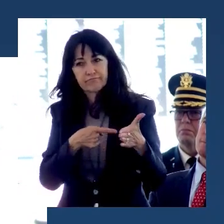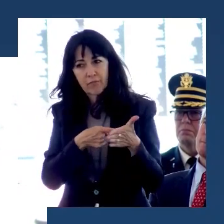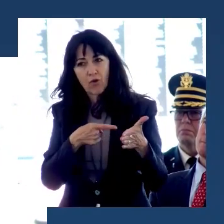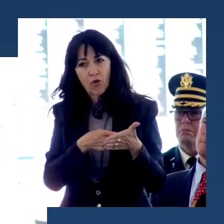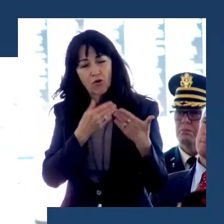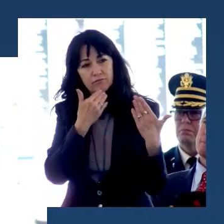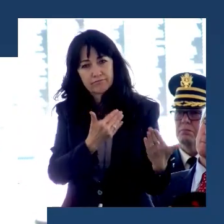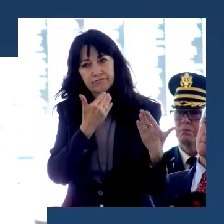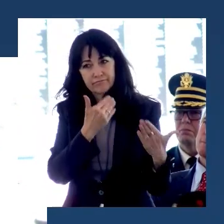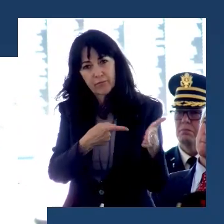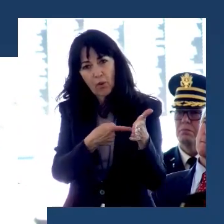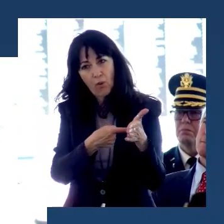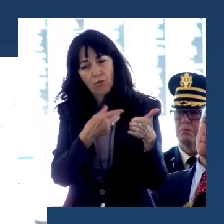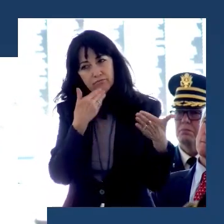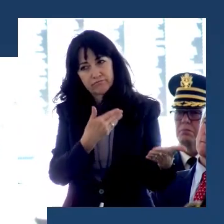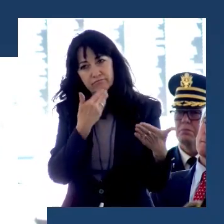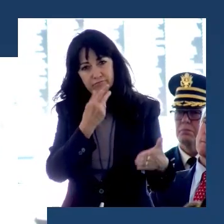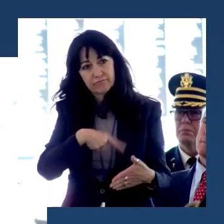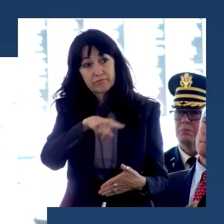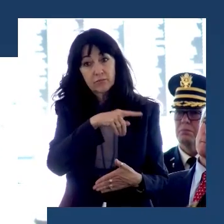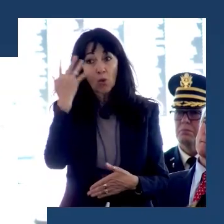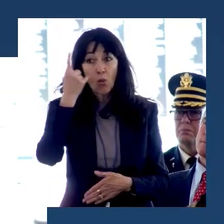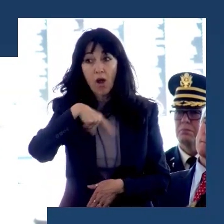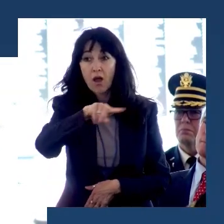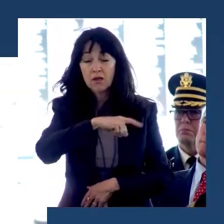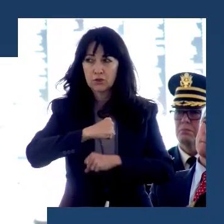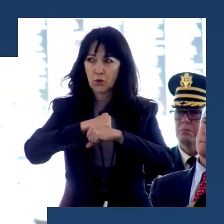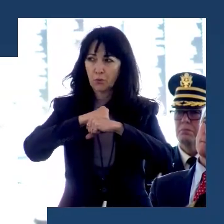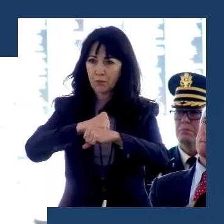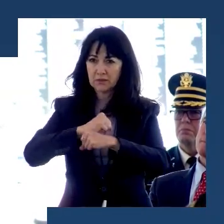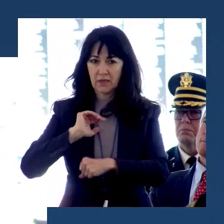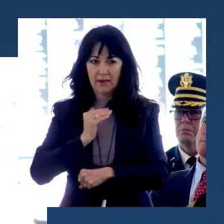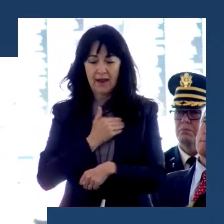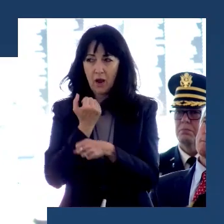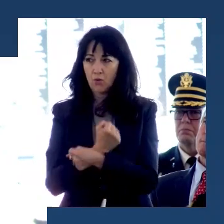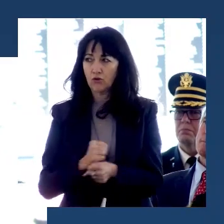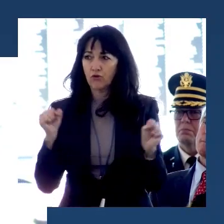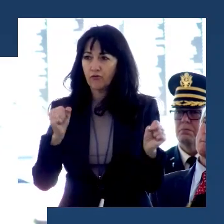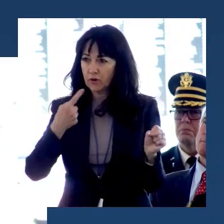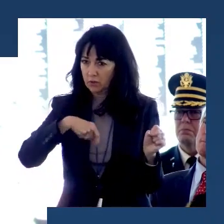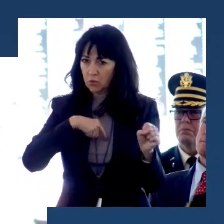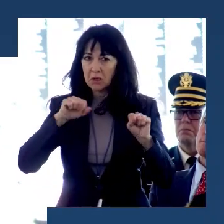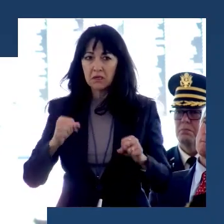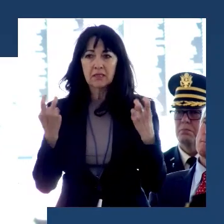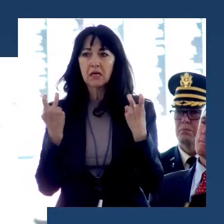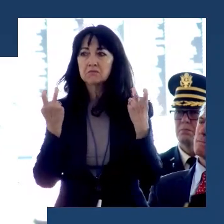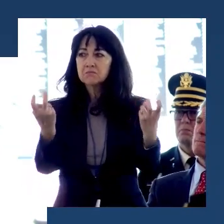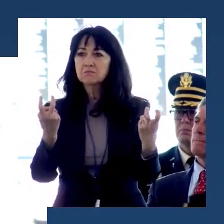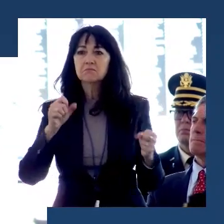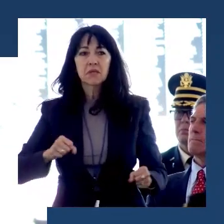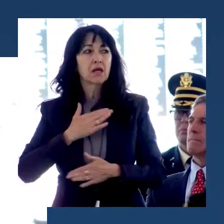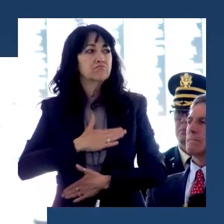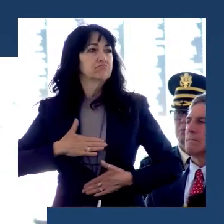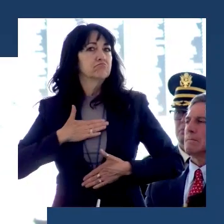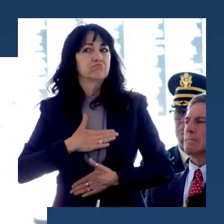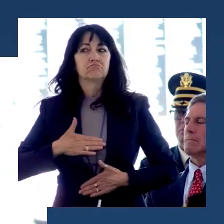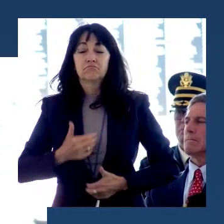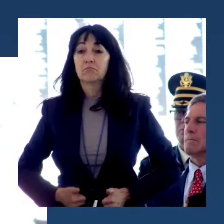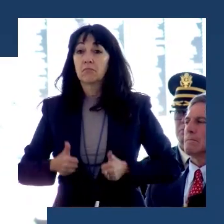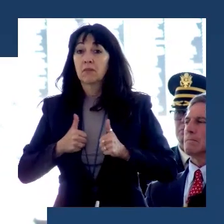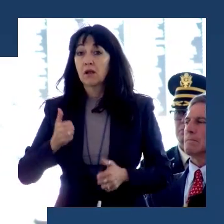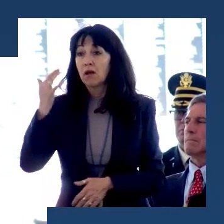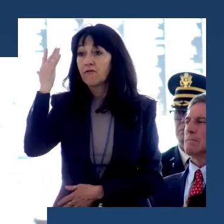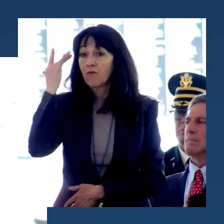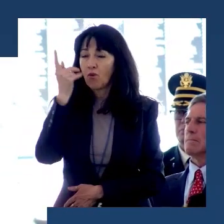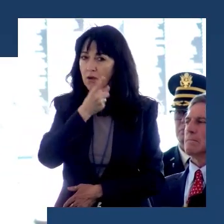for protecting our freedoms so we can enjoy moments like this. And their service to country didn't stop simply because they hung up